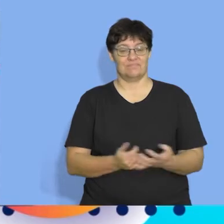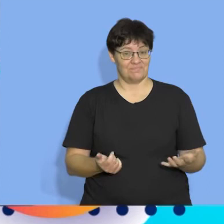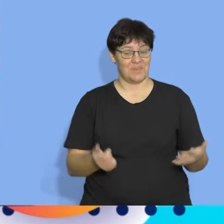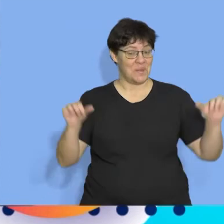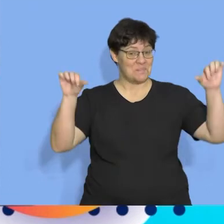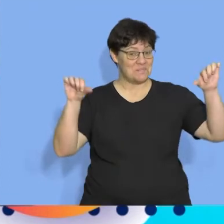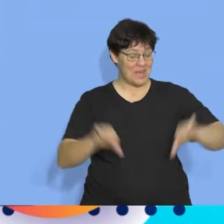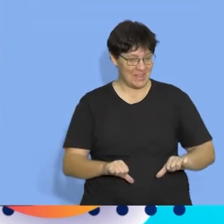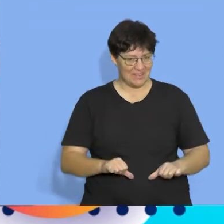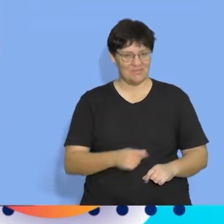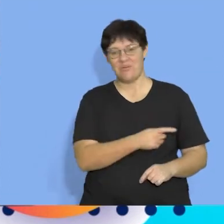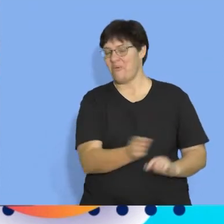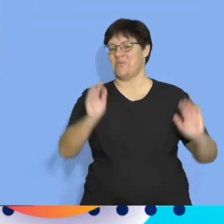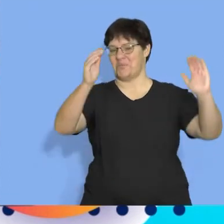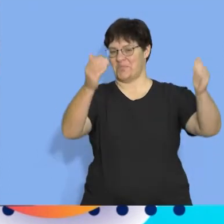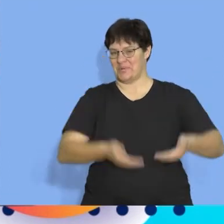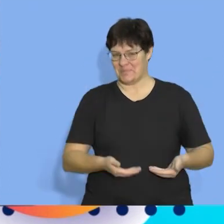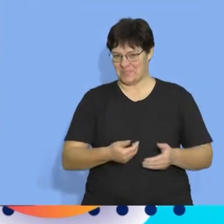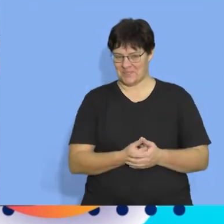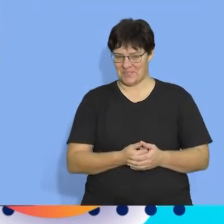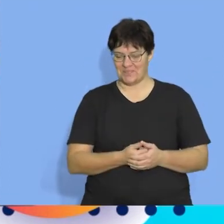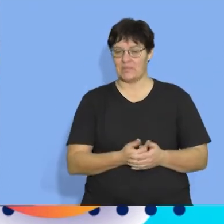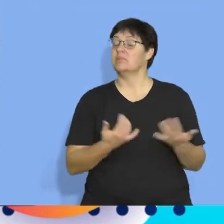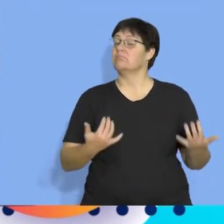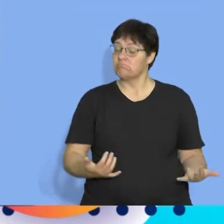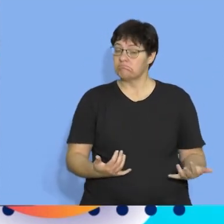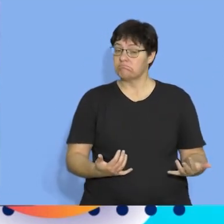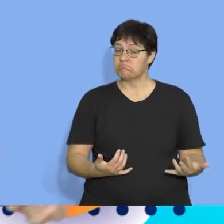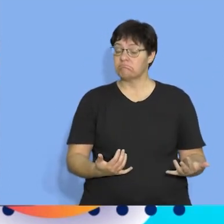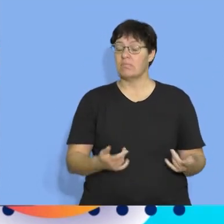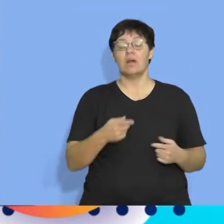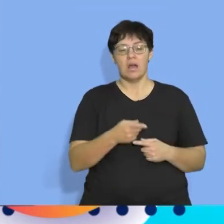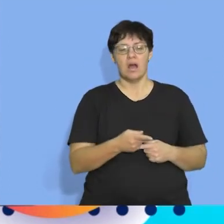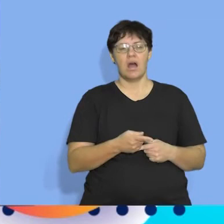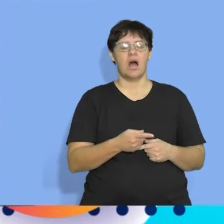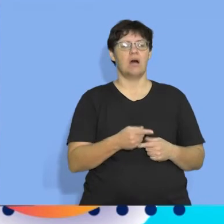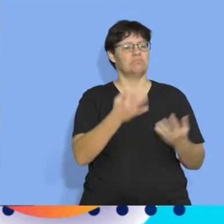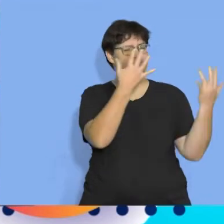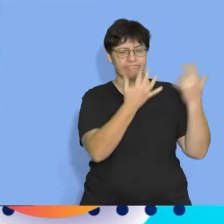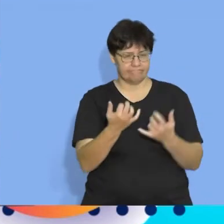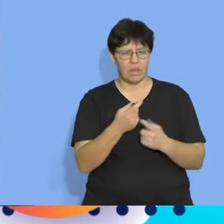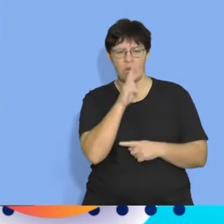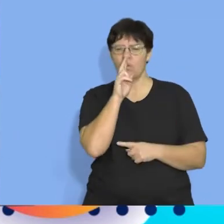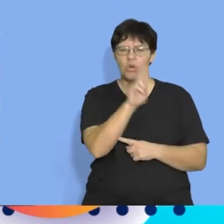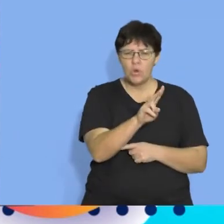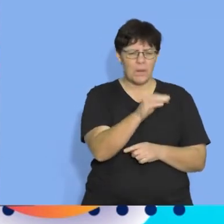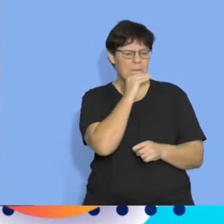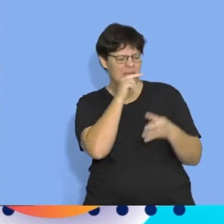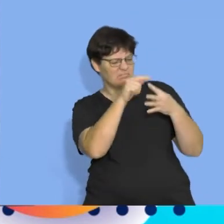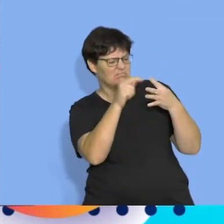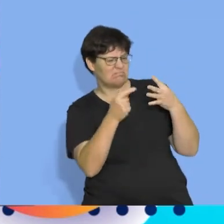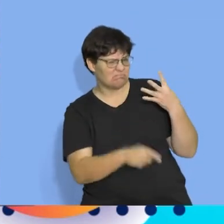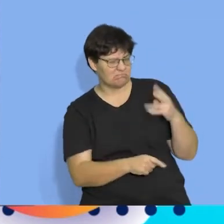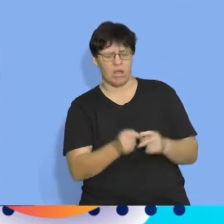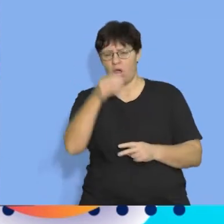Welcome back, everyone. Now we're going to get into some calculations. So we've done all the definitions, we've looked at some